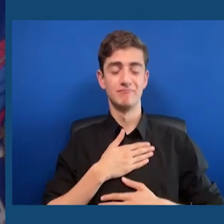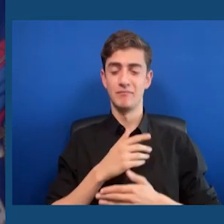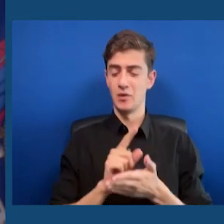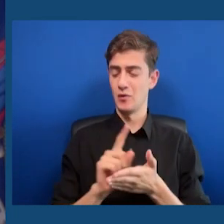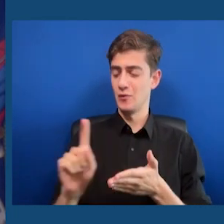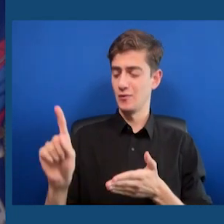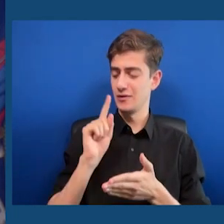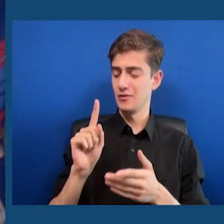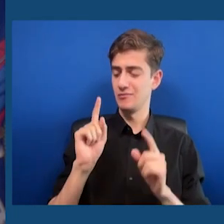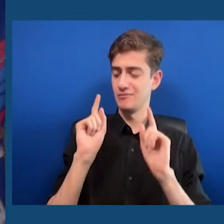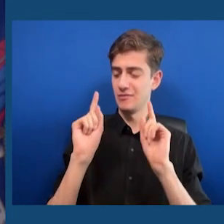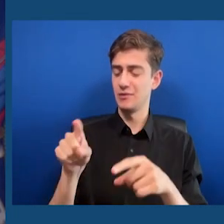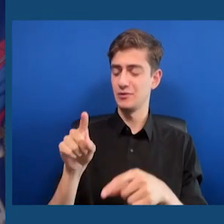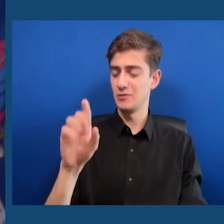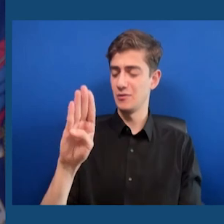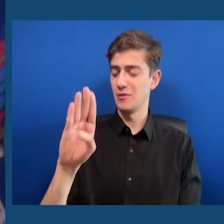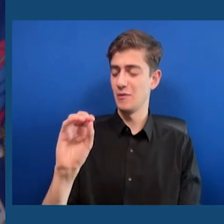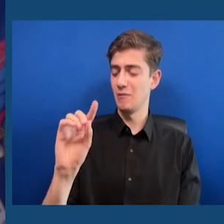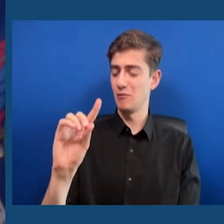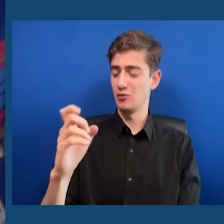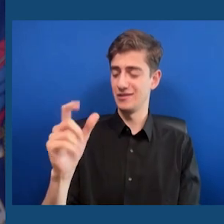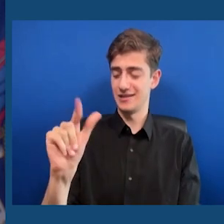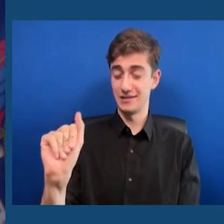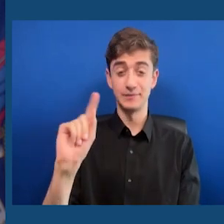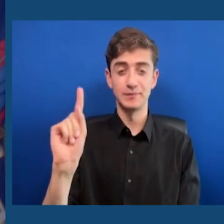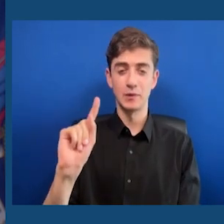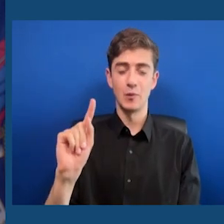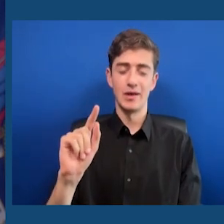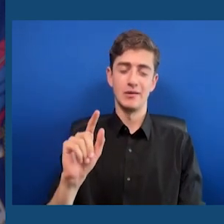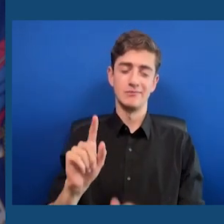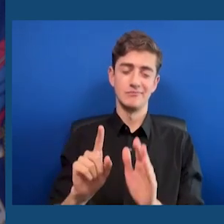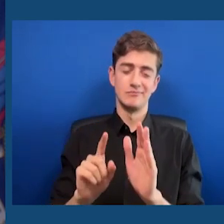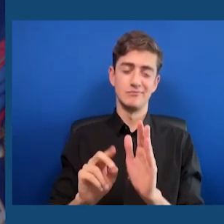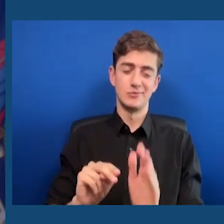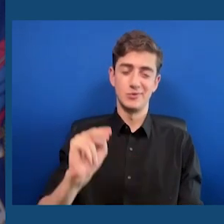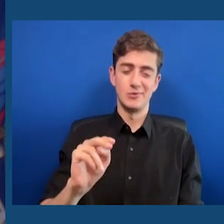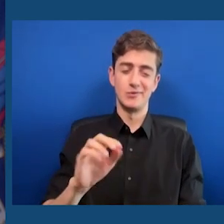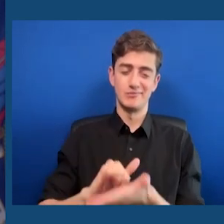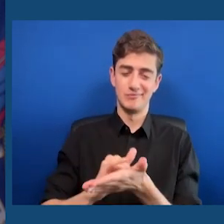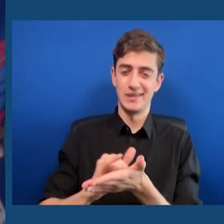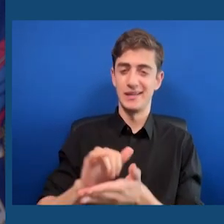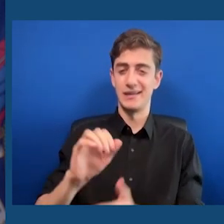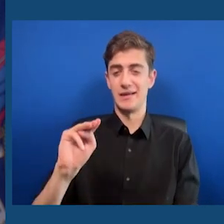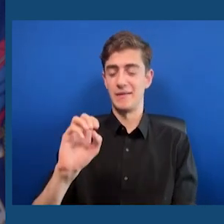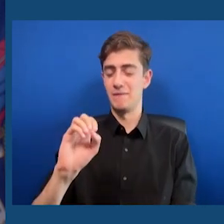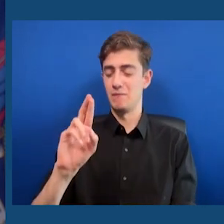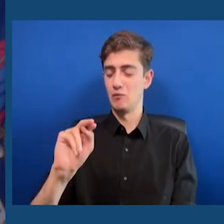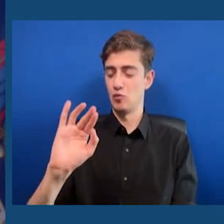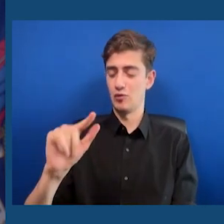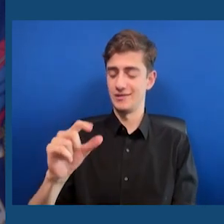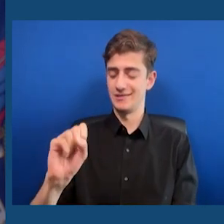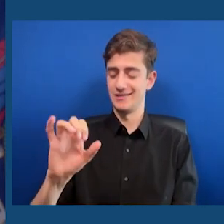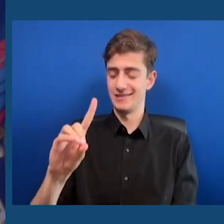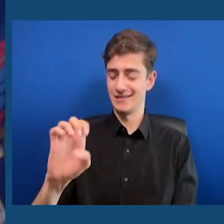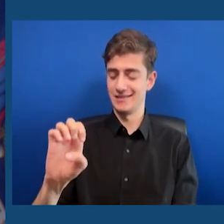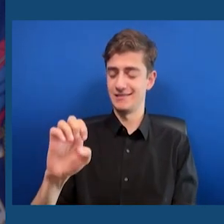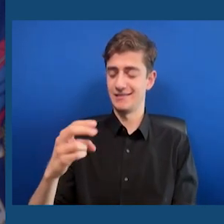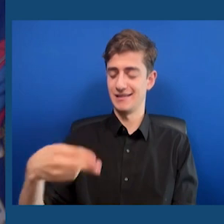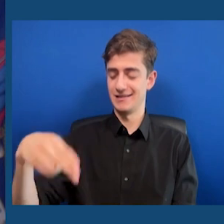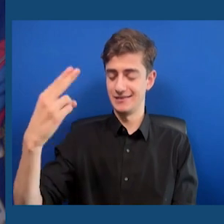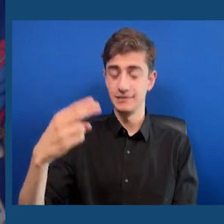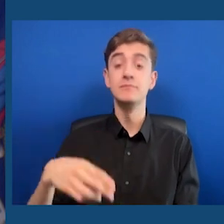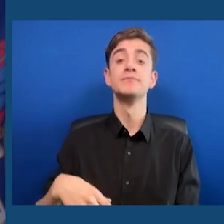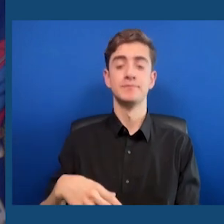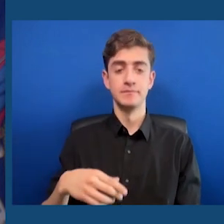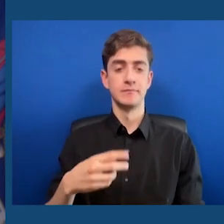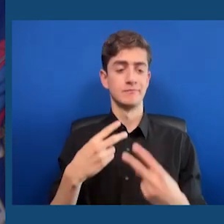in Morningside Heights, visited a group of small business owners, people who for a time thought that